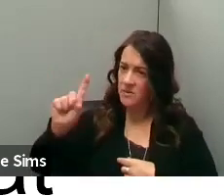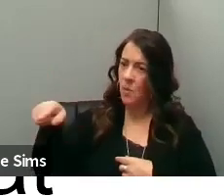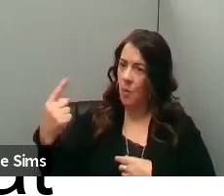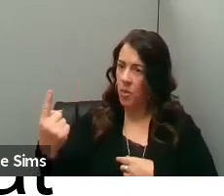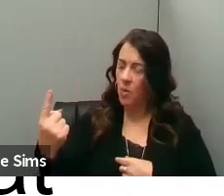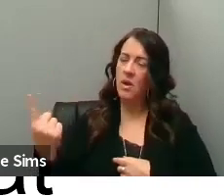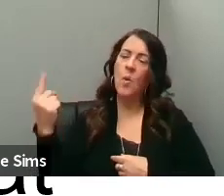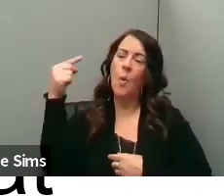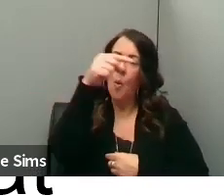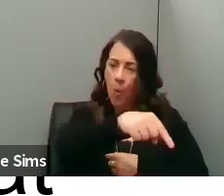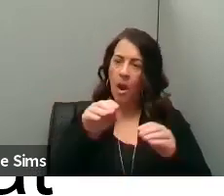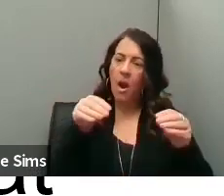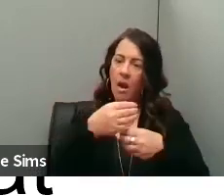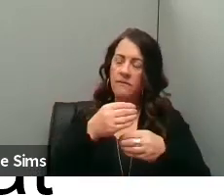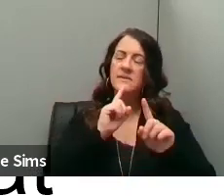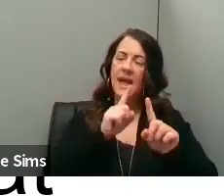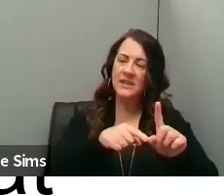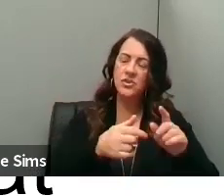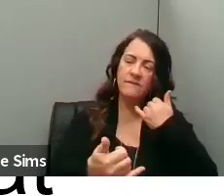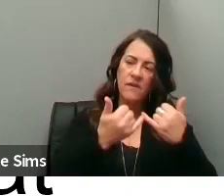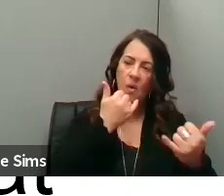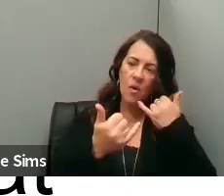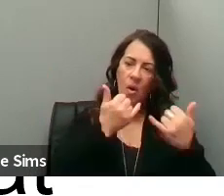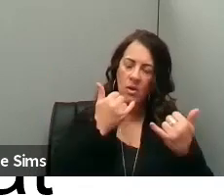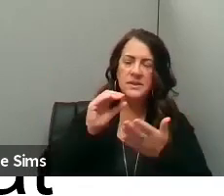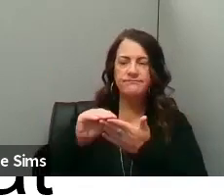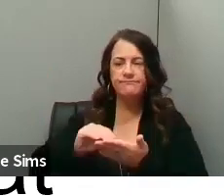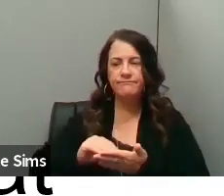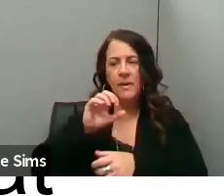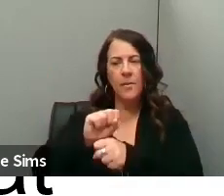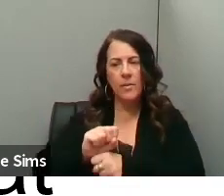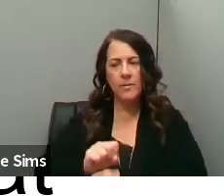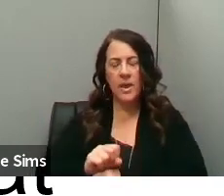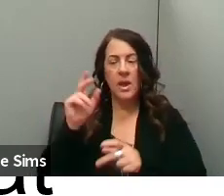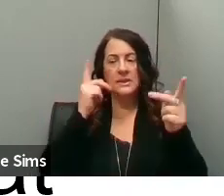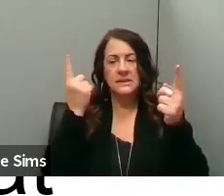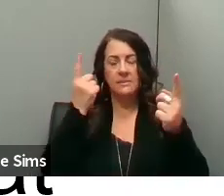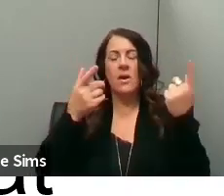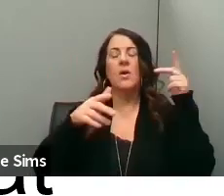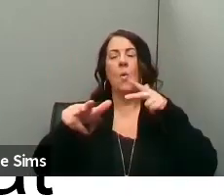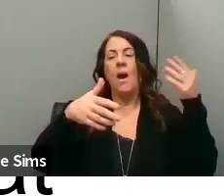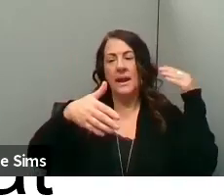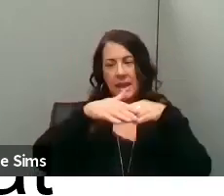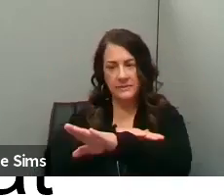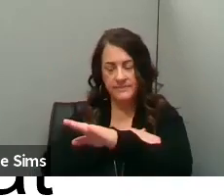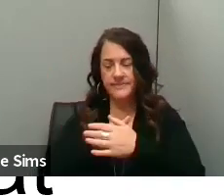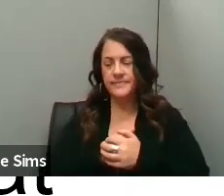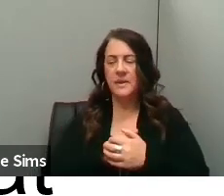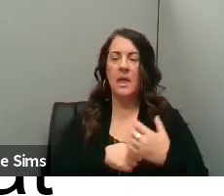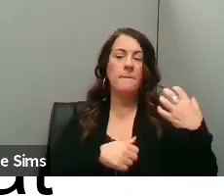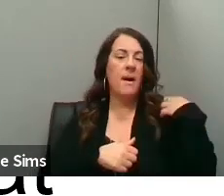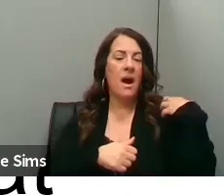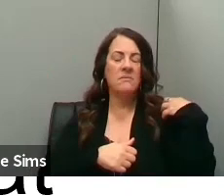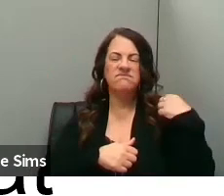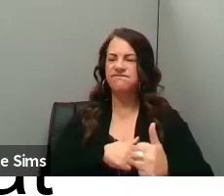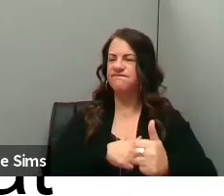answer phones and make appointments with people that walk in. His boss refuses to provide Andres